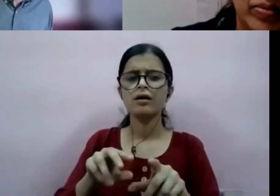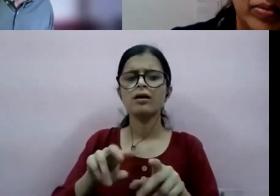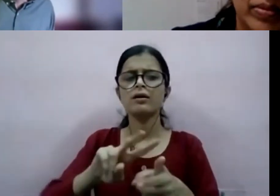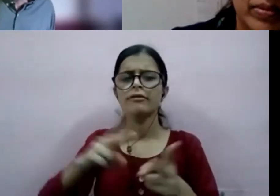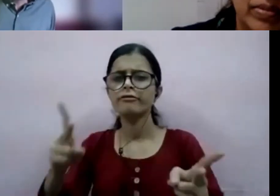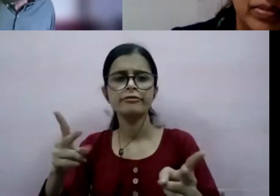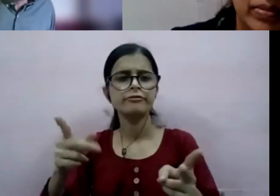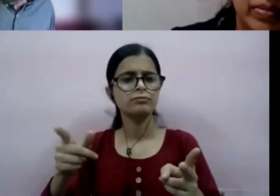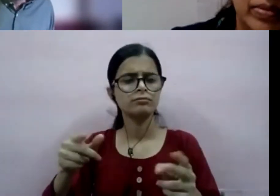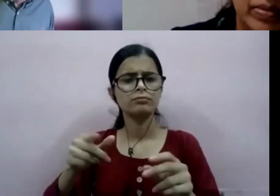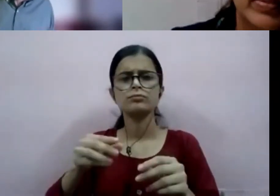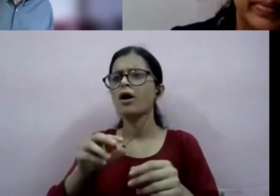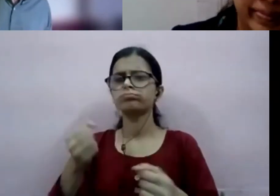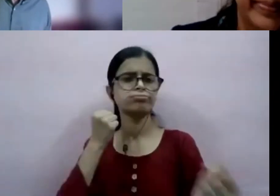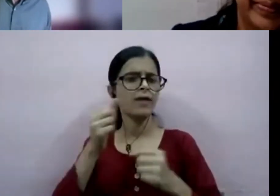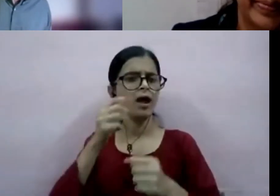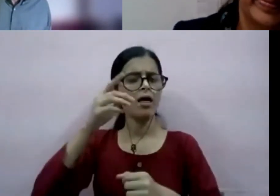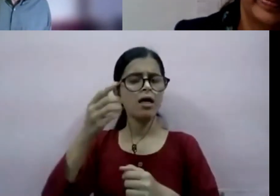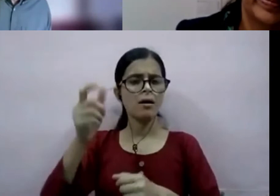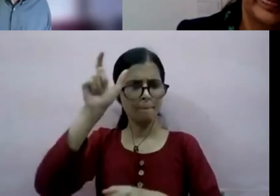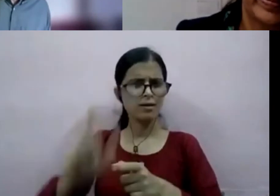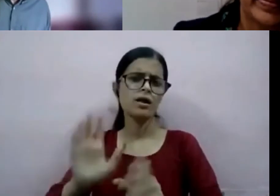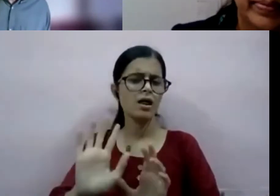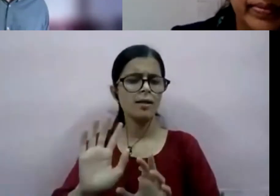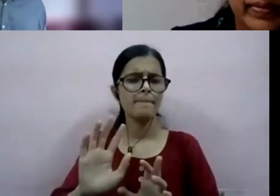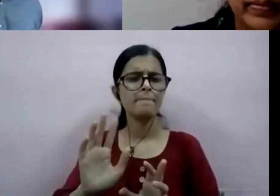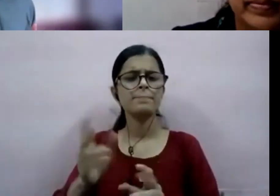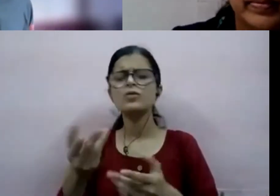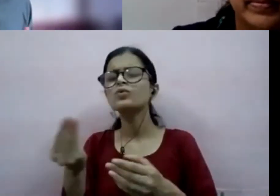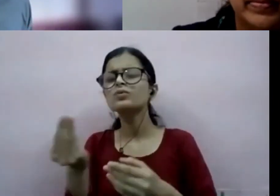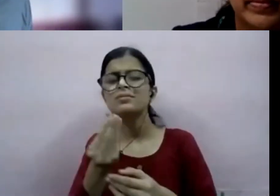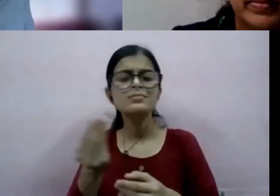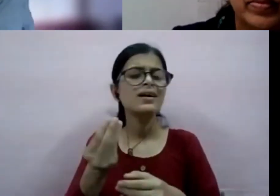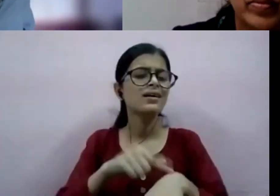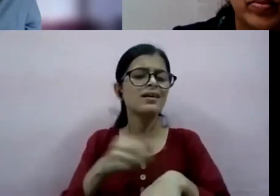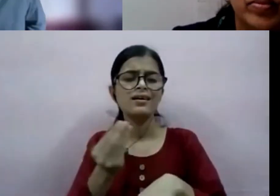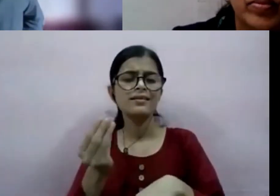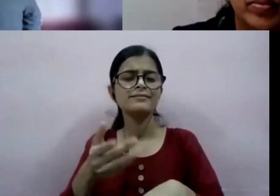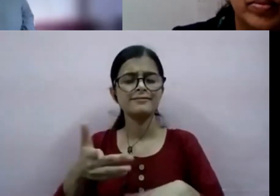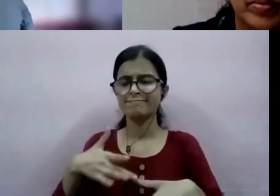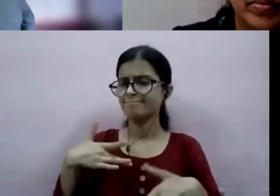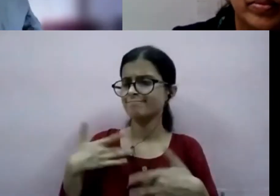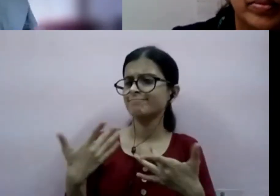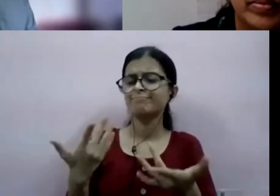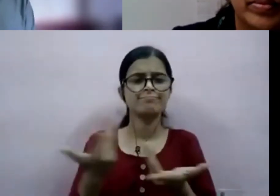an occupational therapist. So we need to look at where we do it. And sometimes, you know, that sometimes we need to expect people